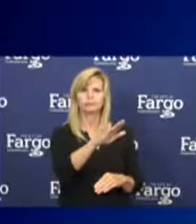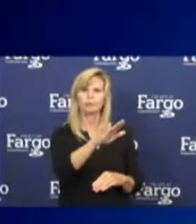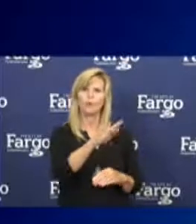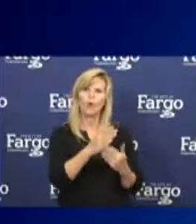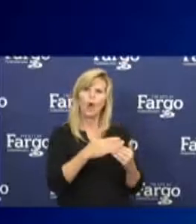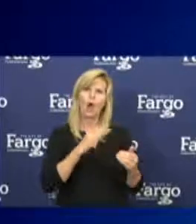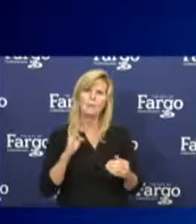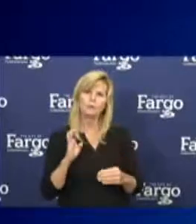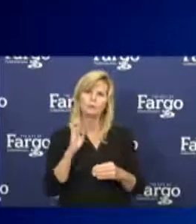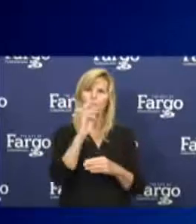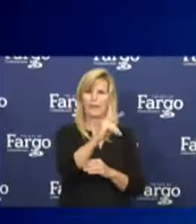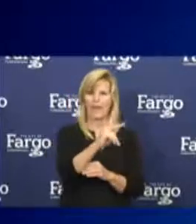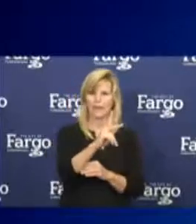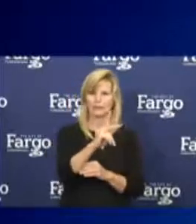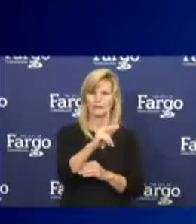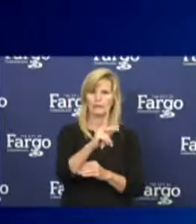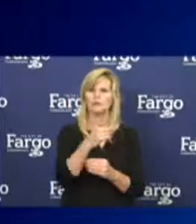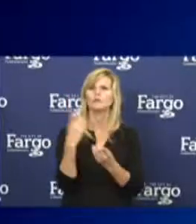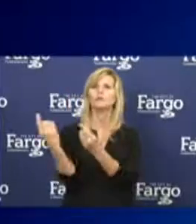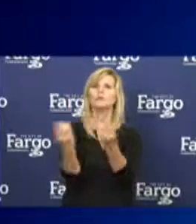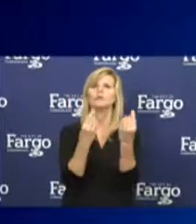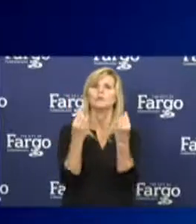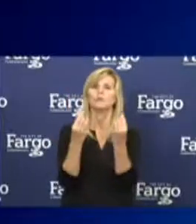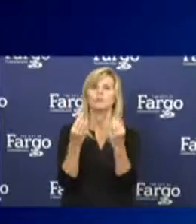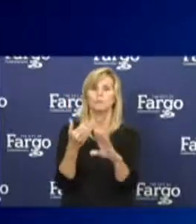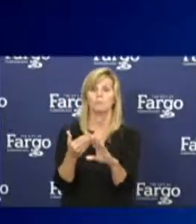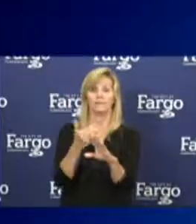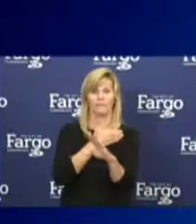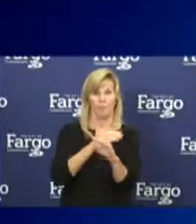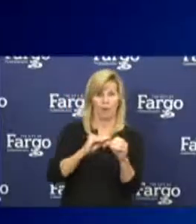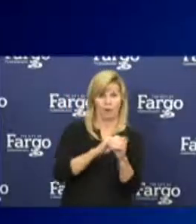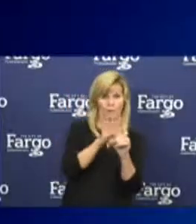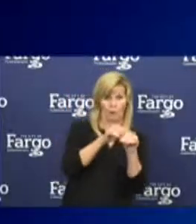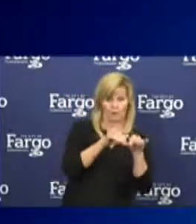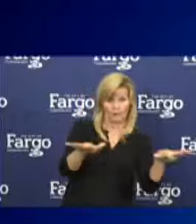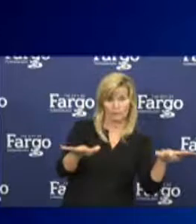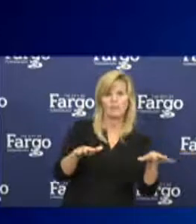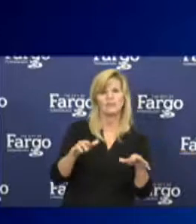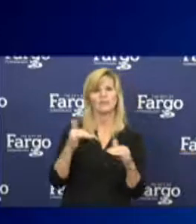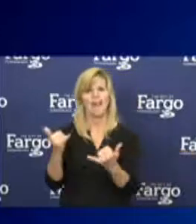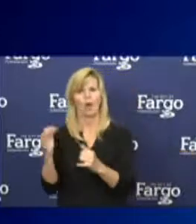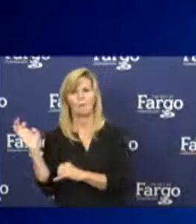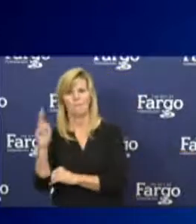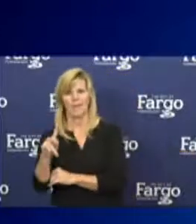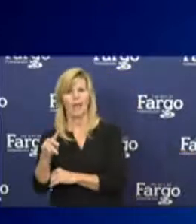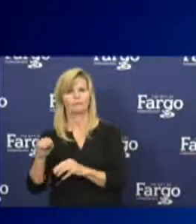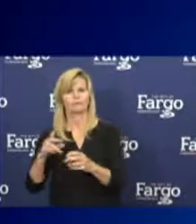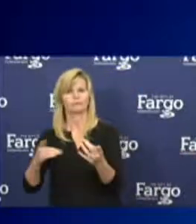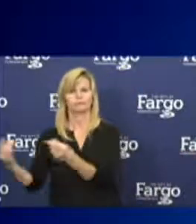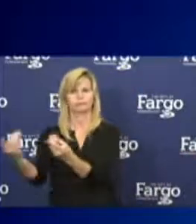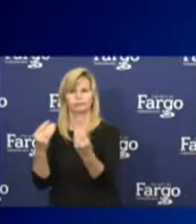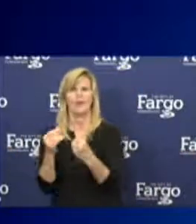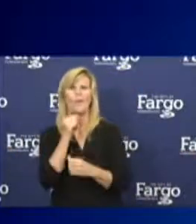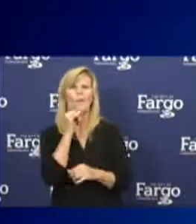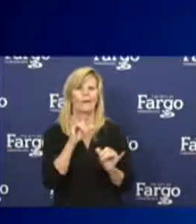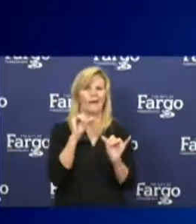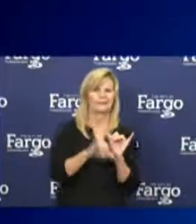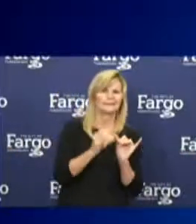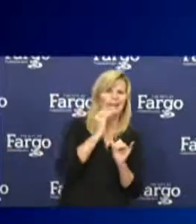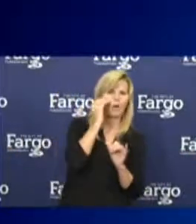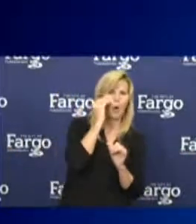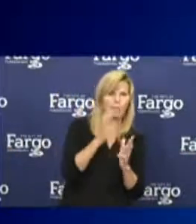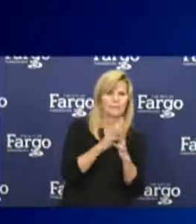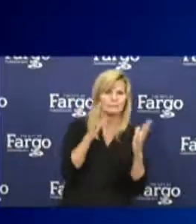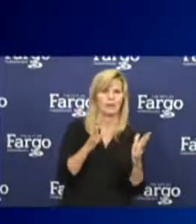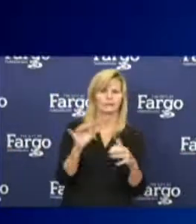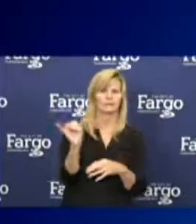back to baseline of how much we were moving around before the pandemic. We're not hanging tough at home like we